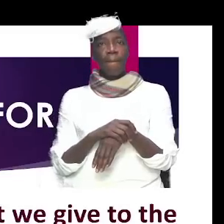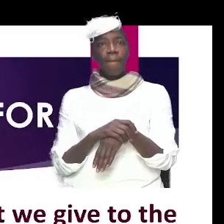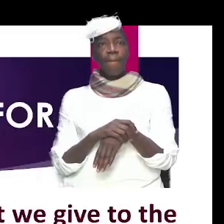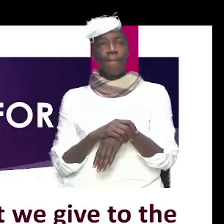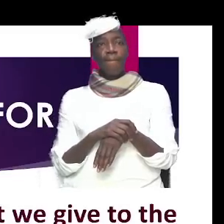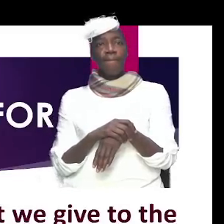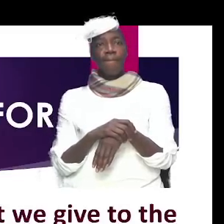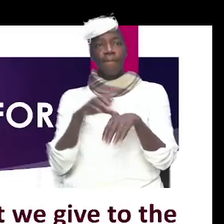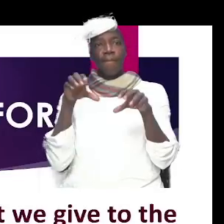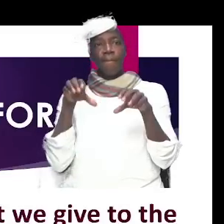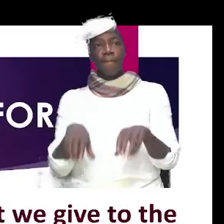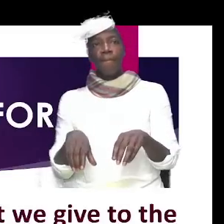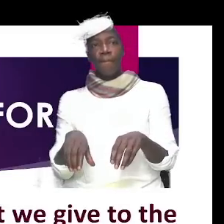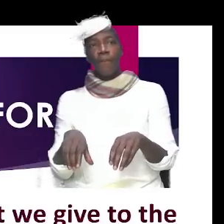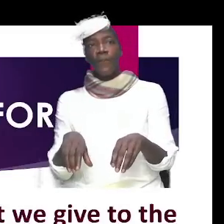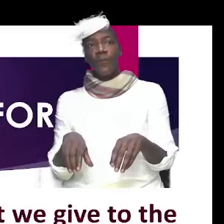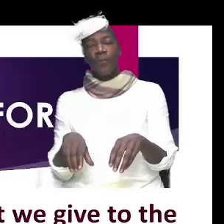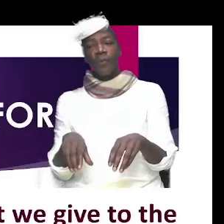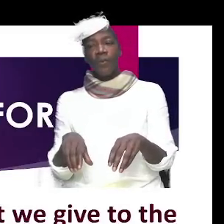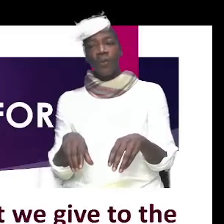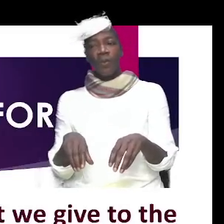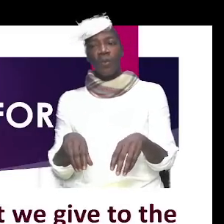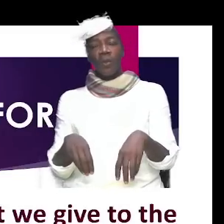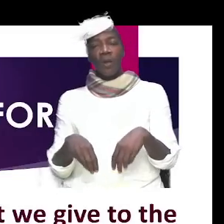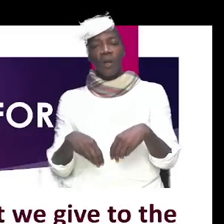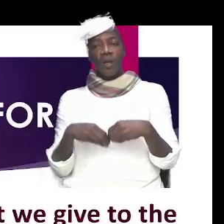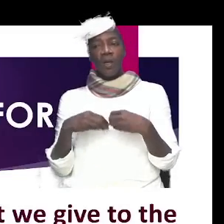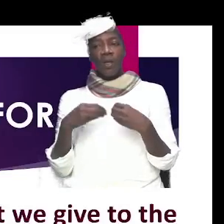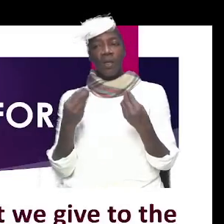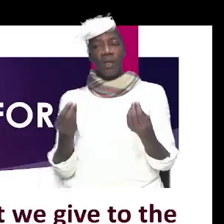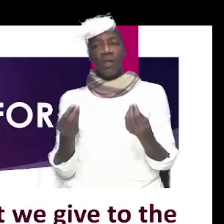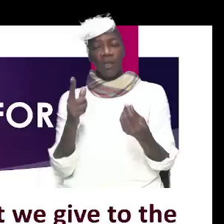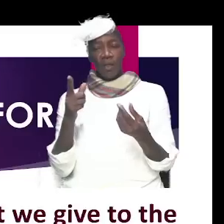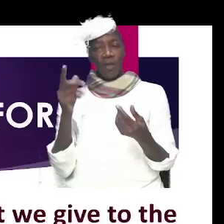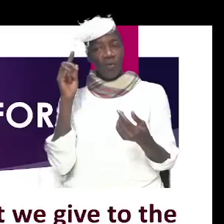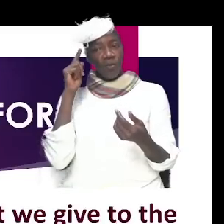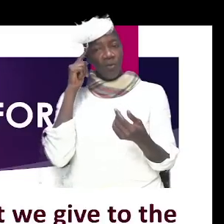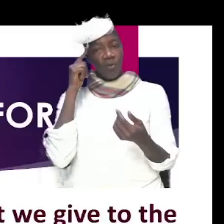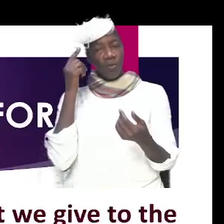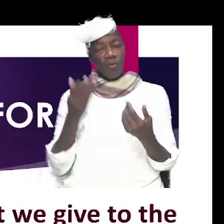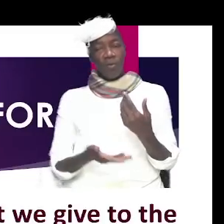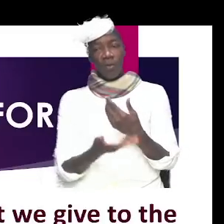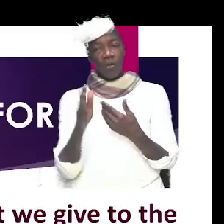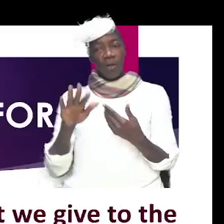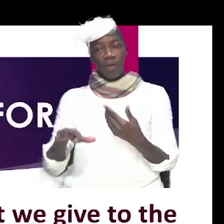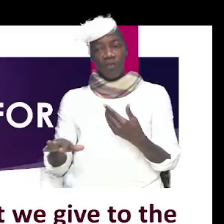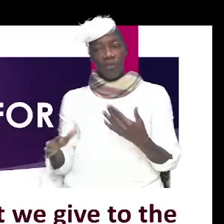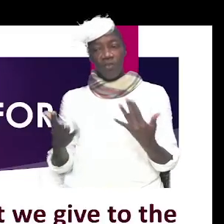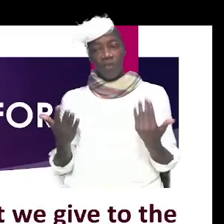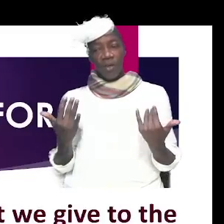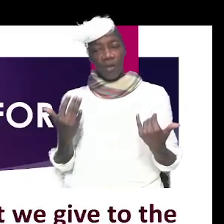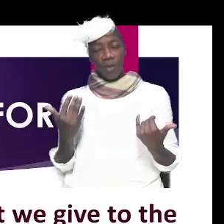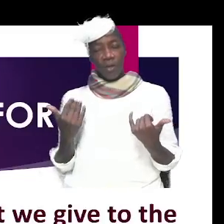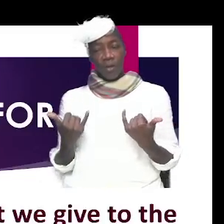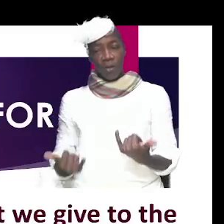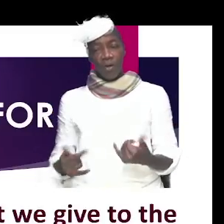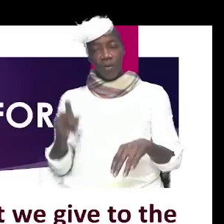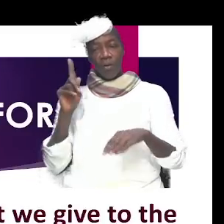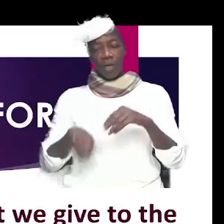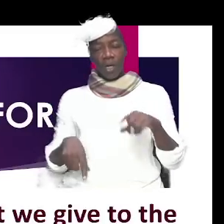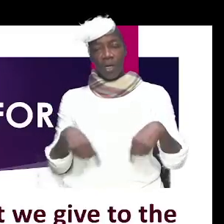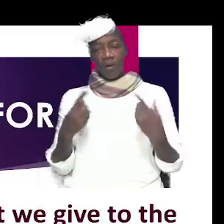we can establish what is a worthy cause. Did you know that there are children right now that cannot go to